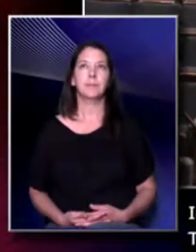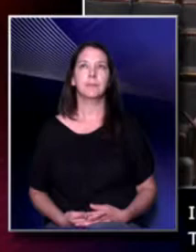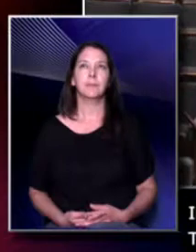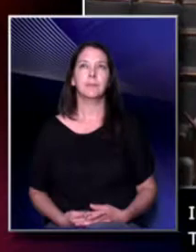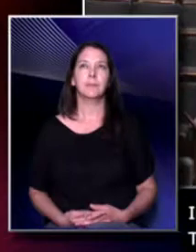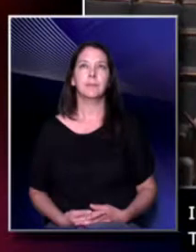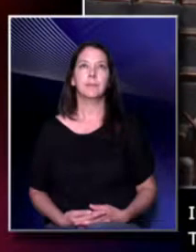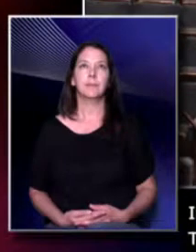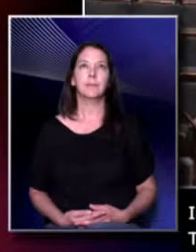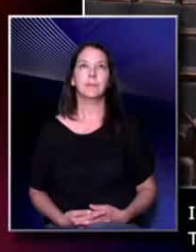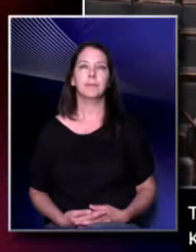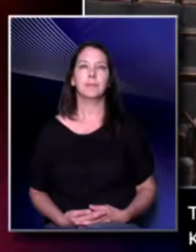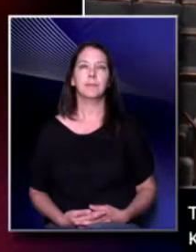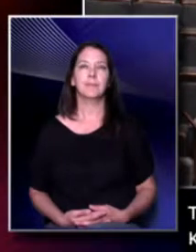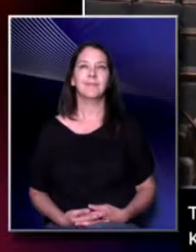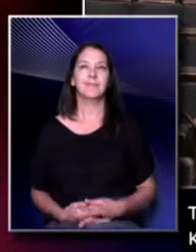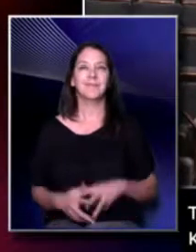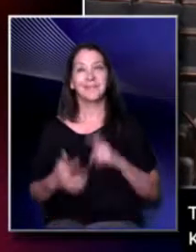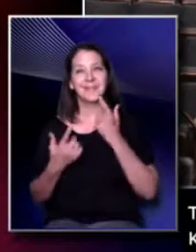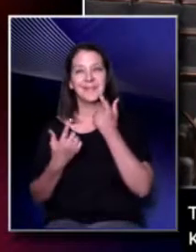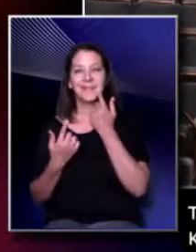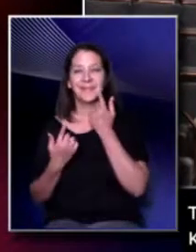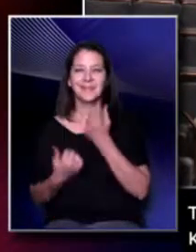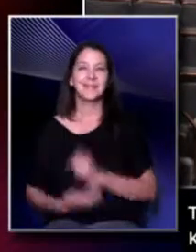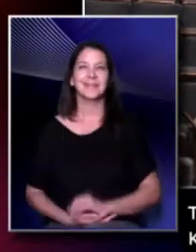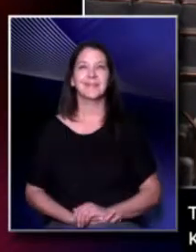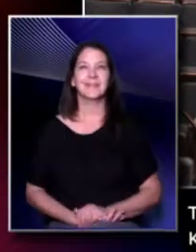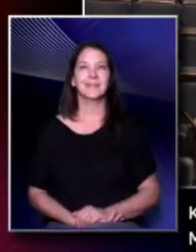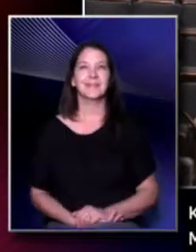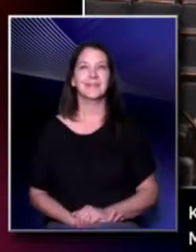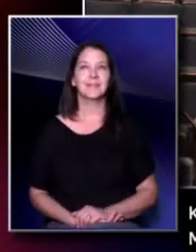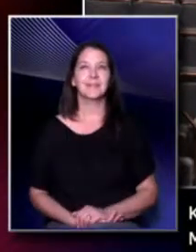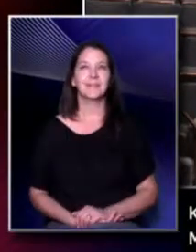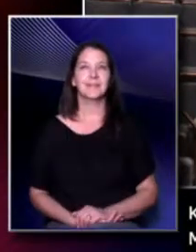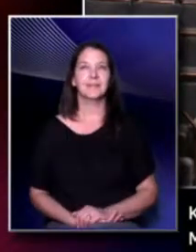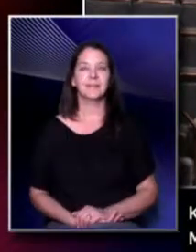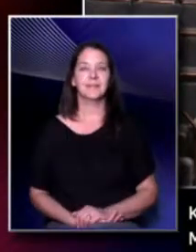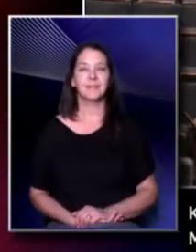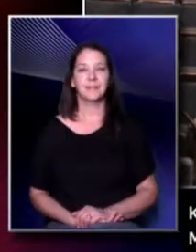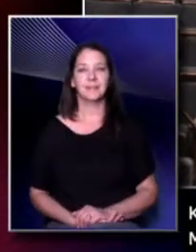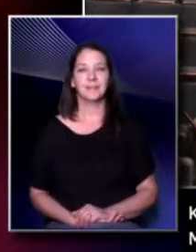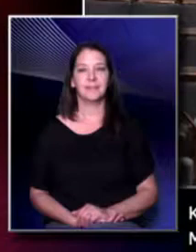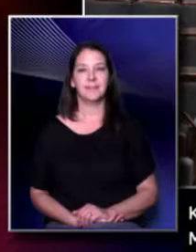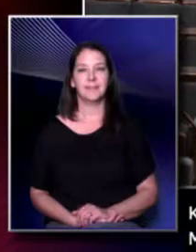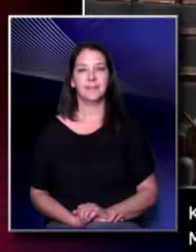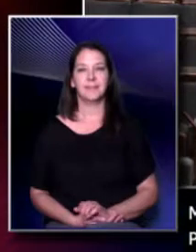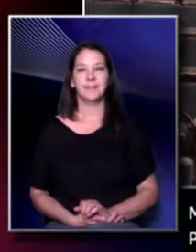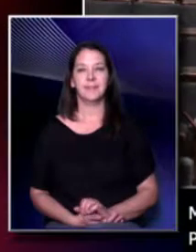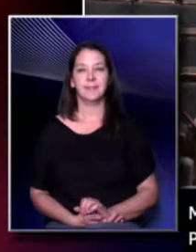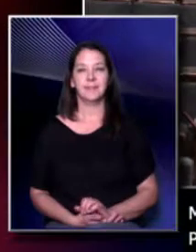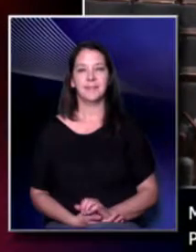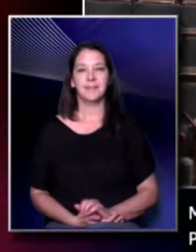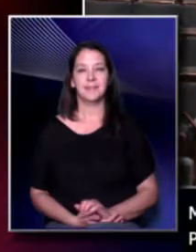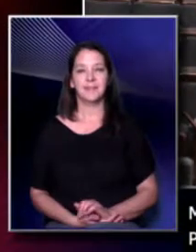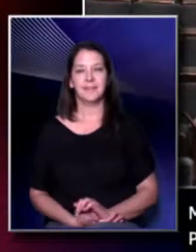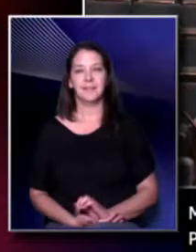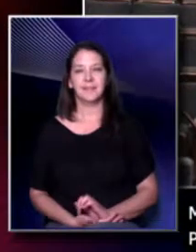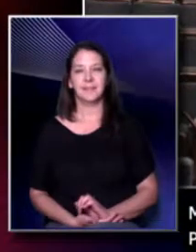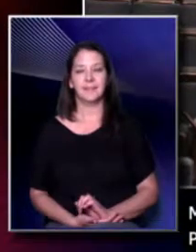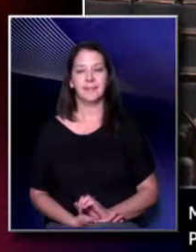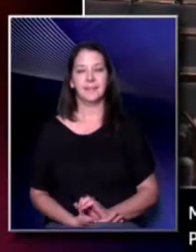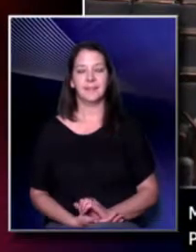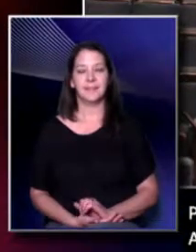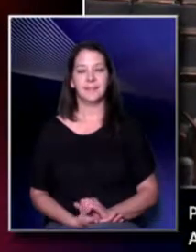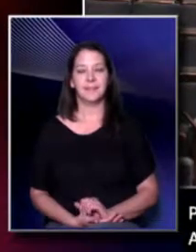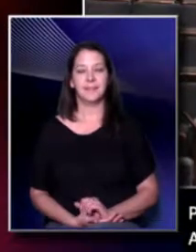need a password. So if we create an archive that is restricted to those that have access, and maybe if I don't